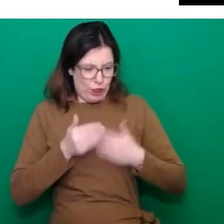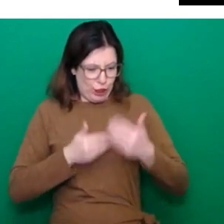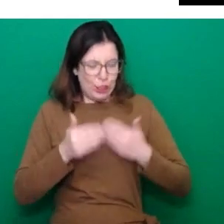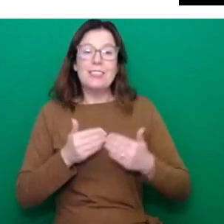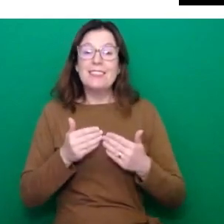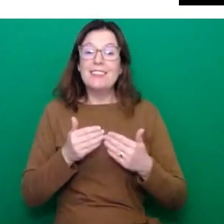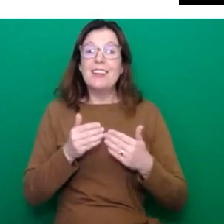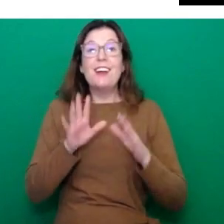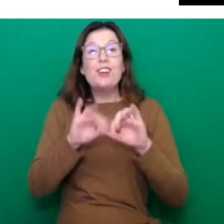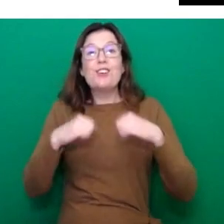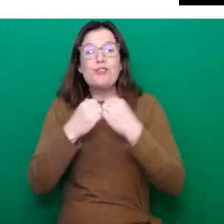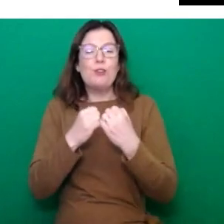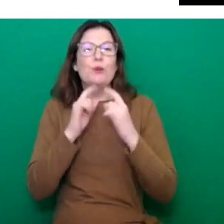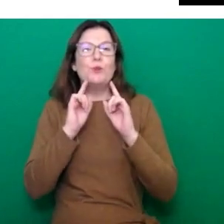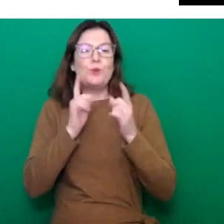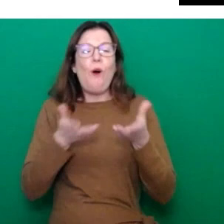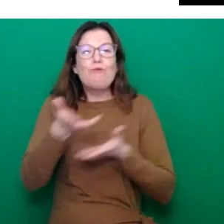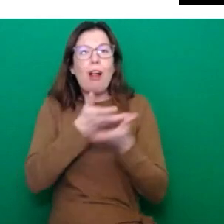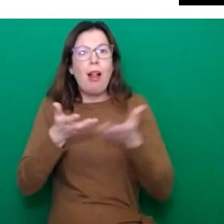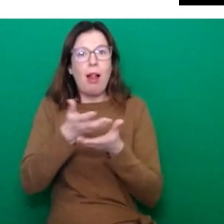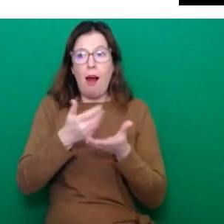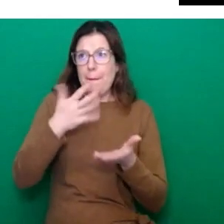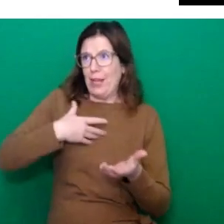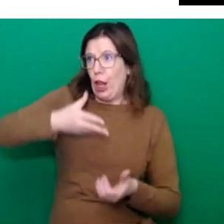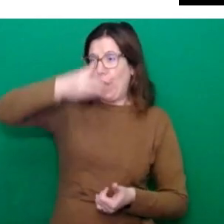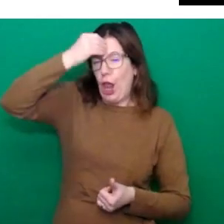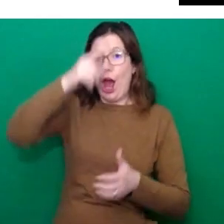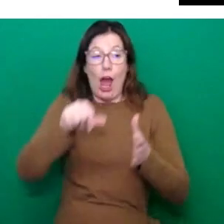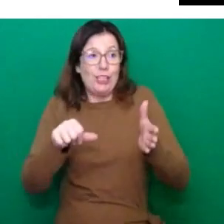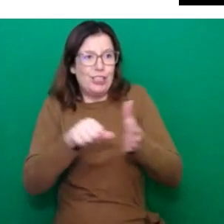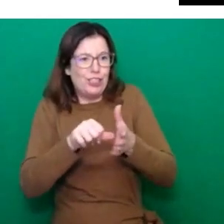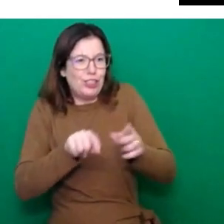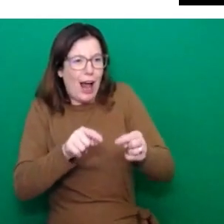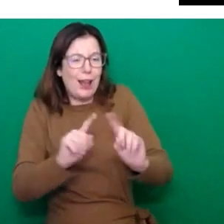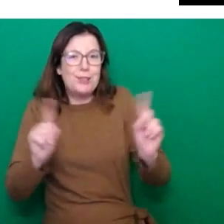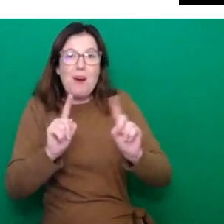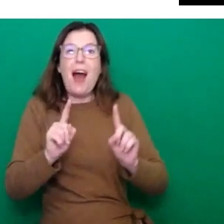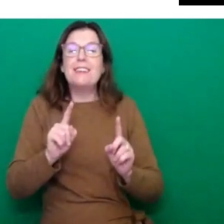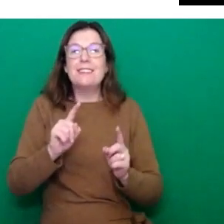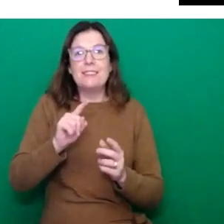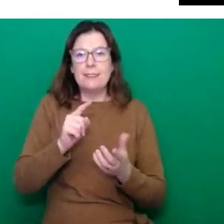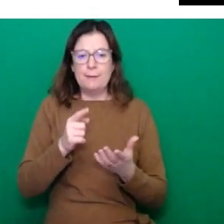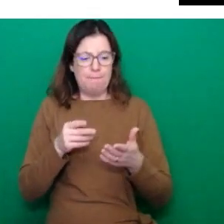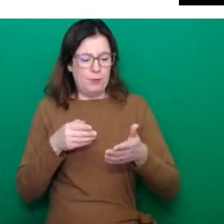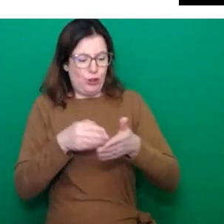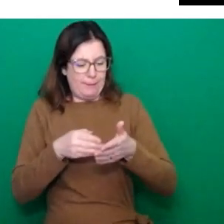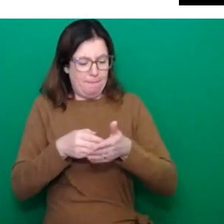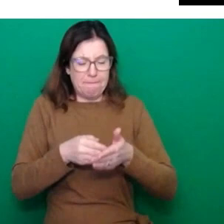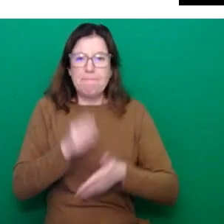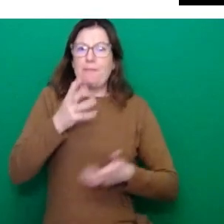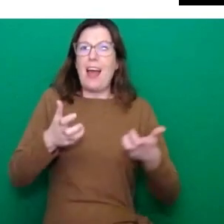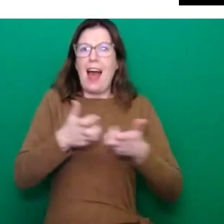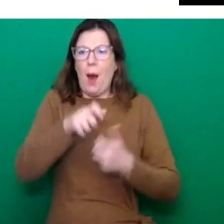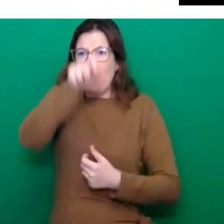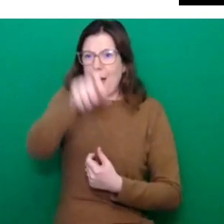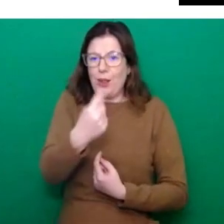those group tutorials to talk about what you've learned, what the challenges were, and how you might be able to overcome those challenges when you're working with a patient